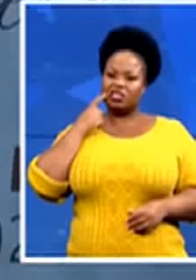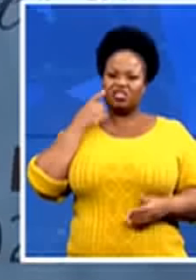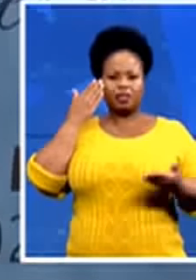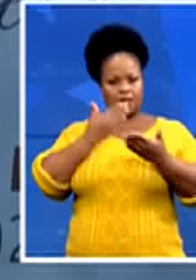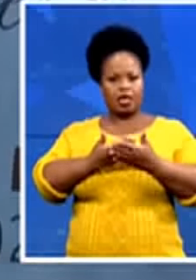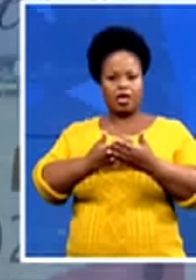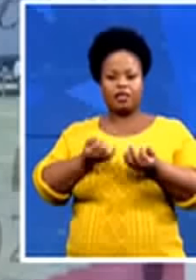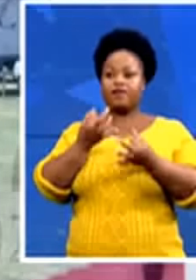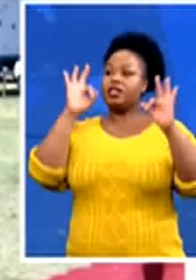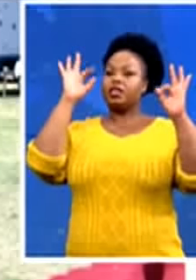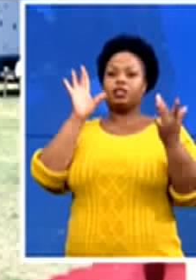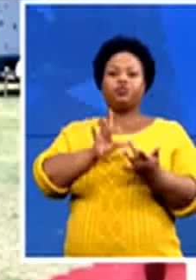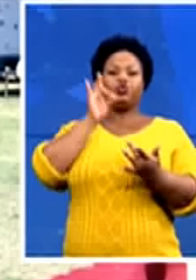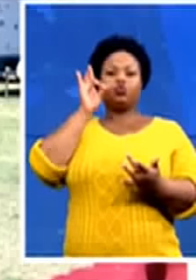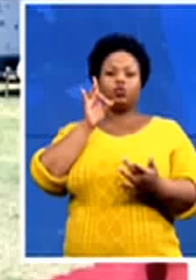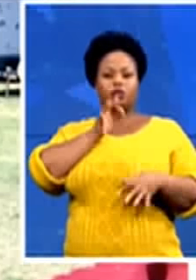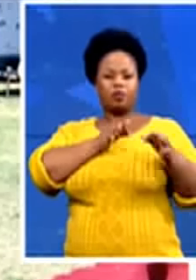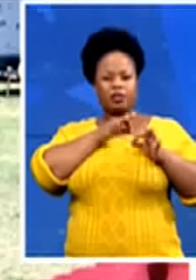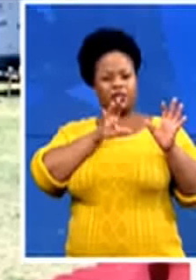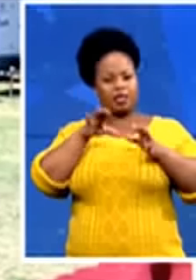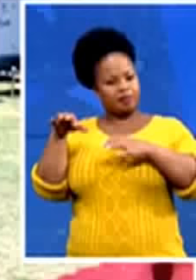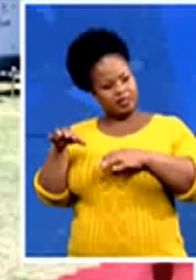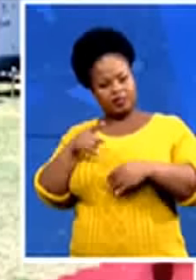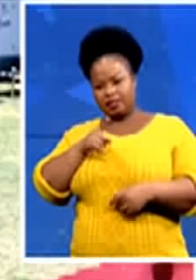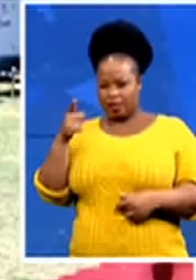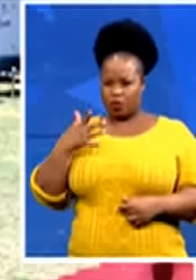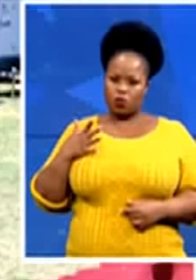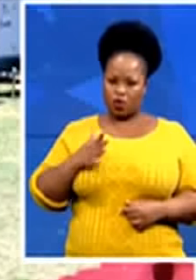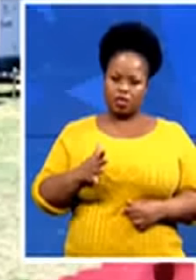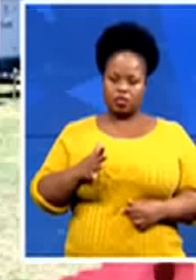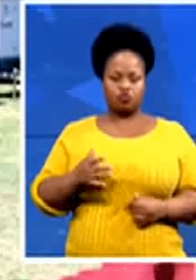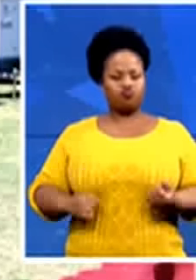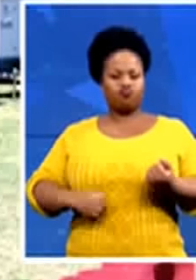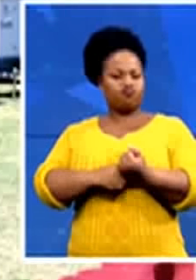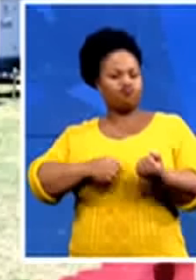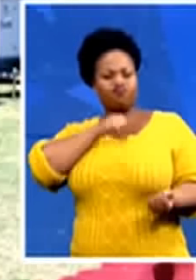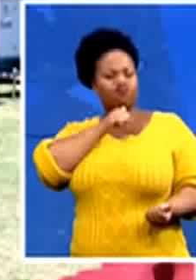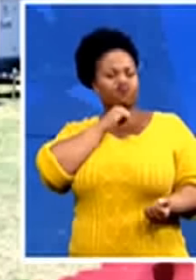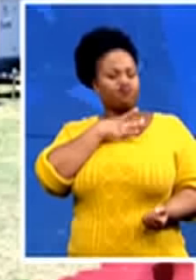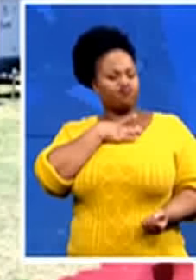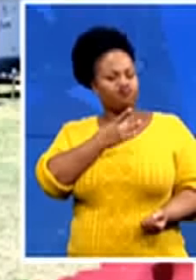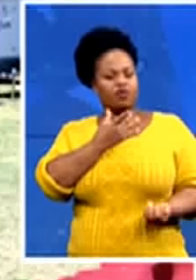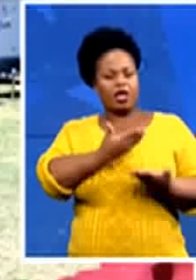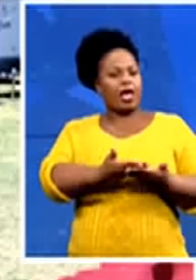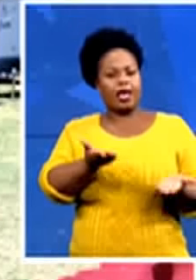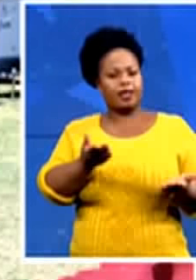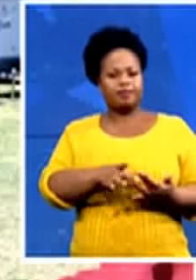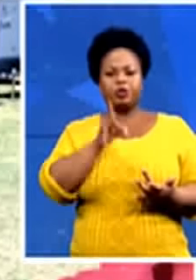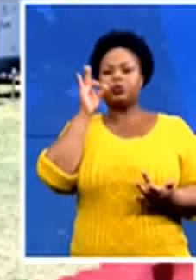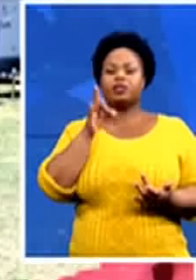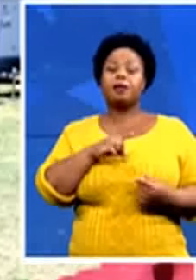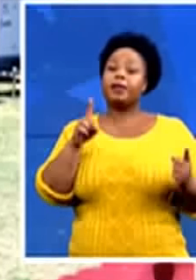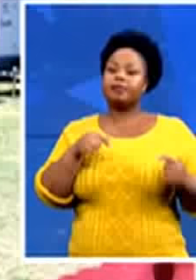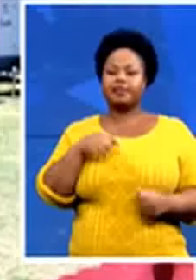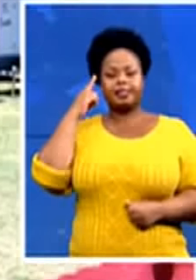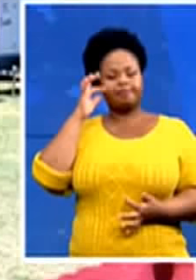parties that they would want to support. And so definitely I think that would sum up when people speak about her